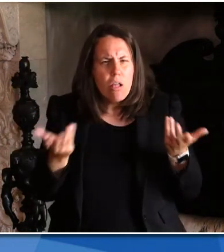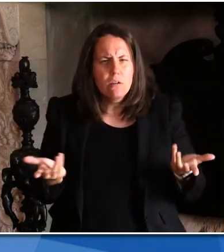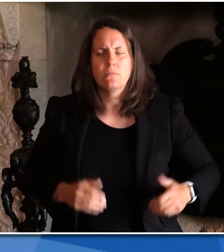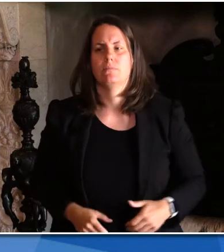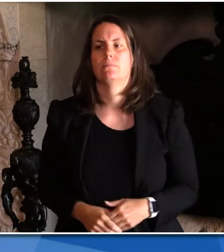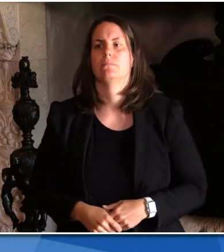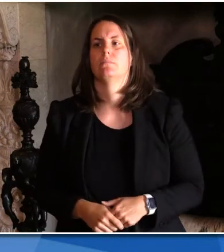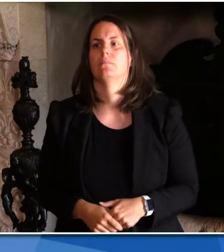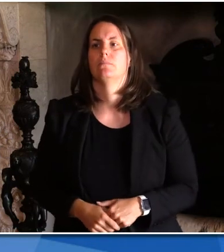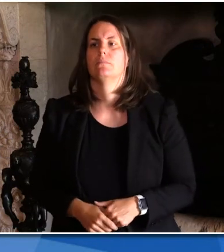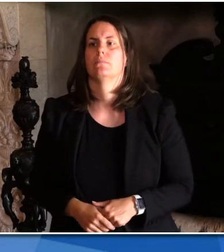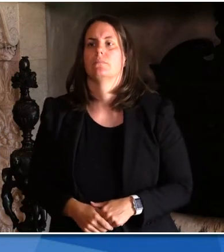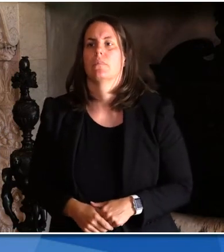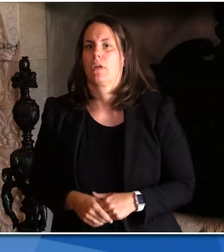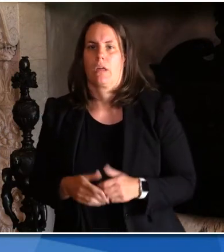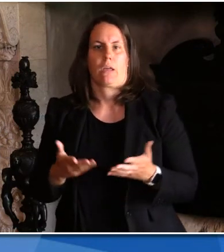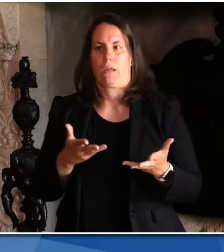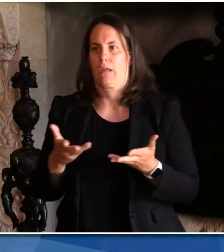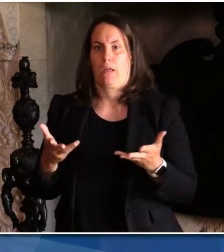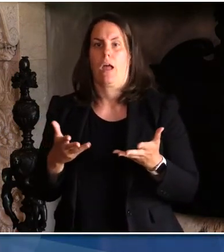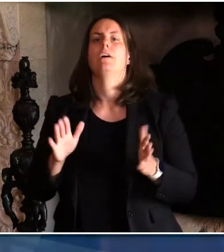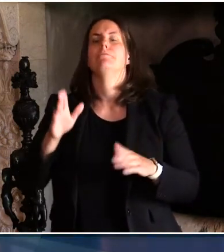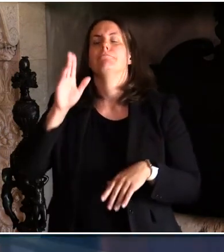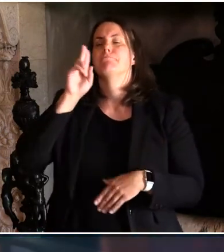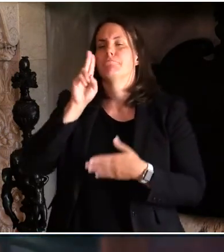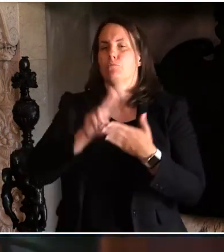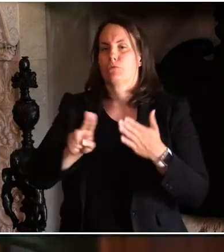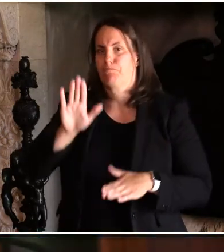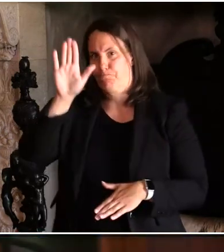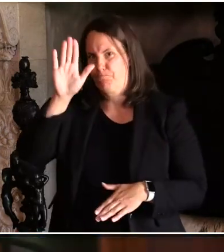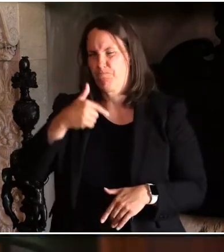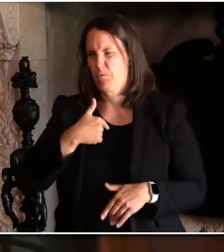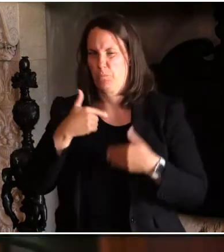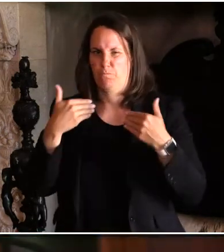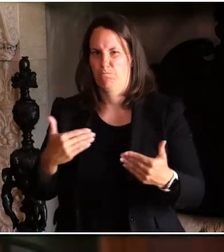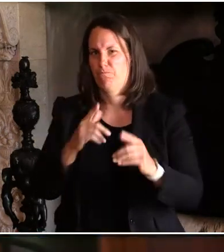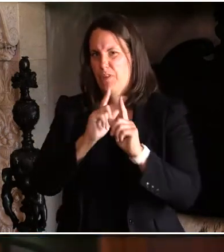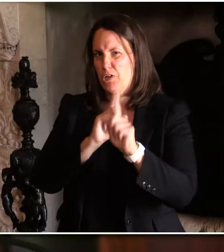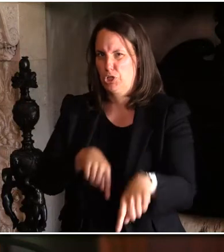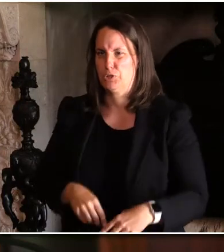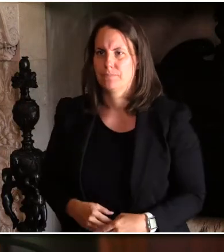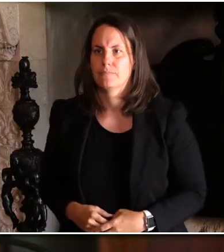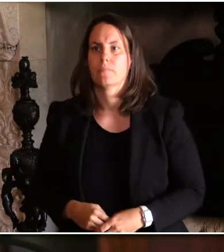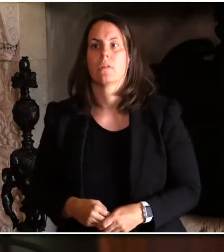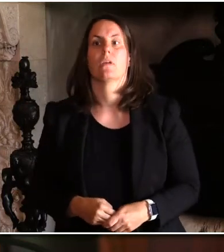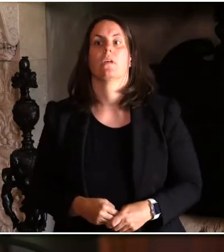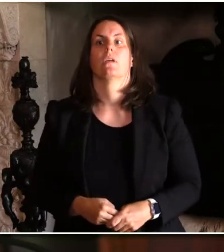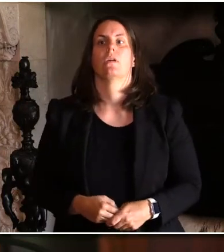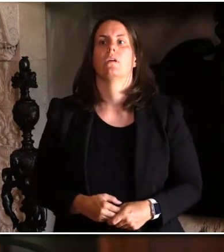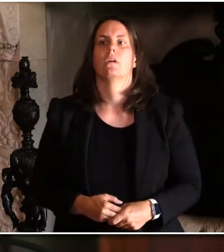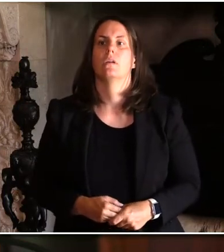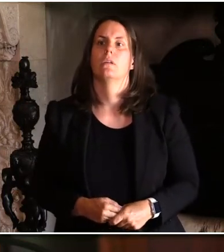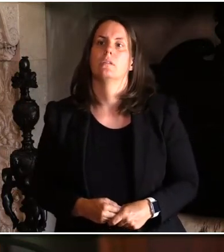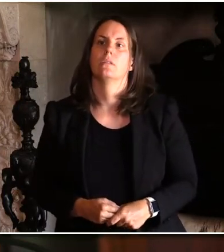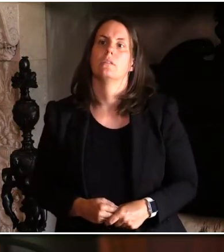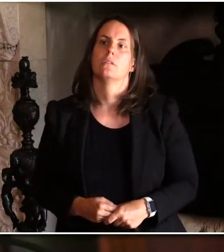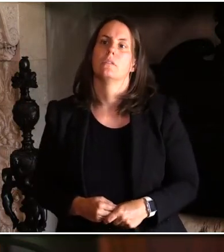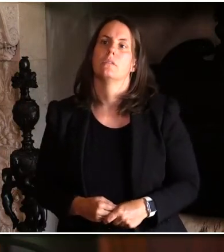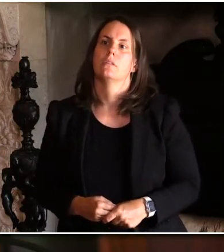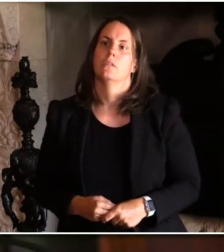So a couple of us here, I think, can jump in. We're working through many of those